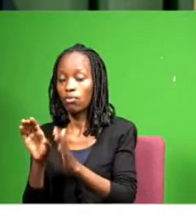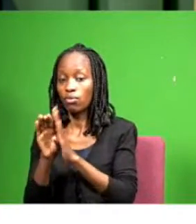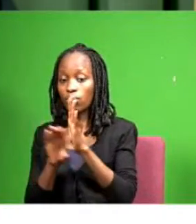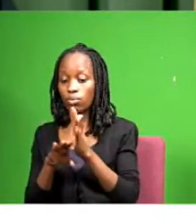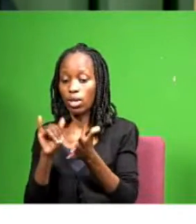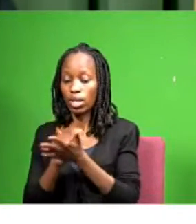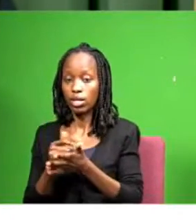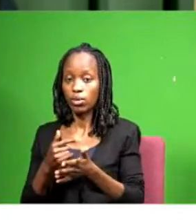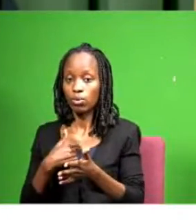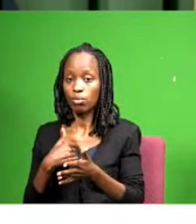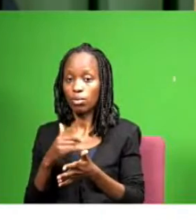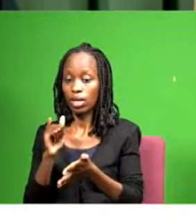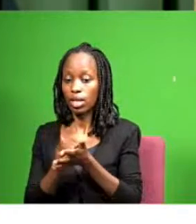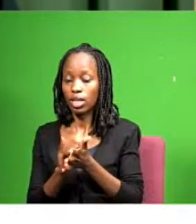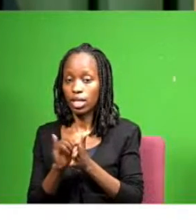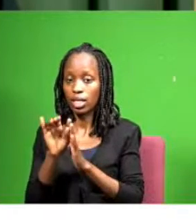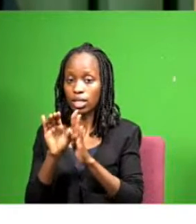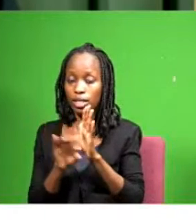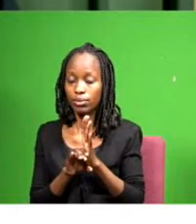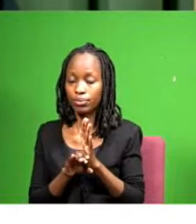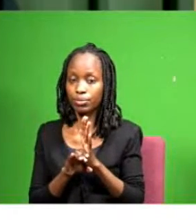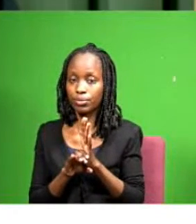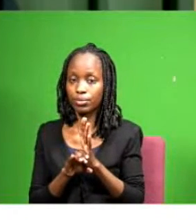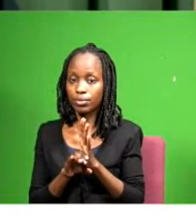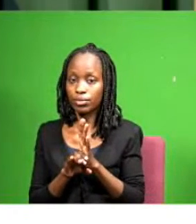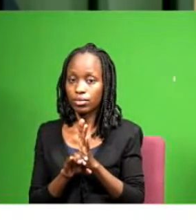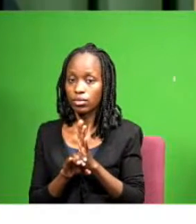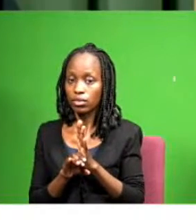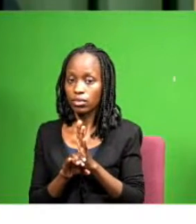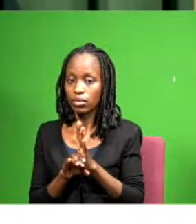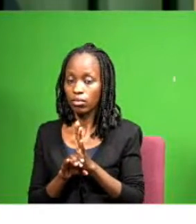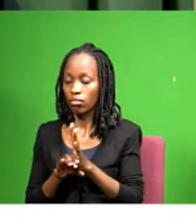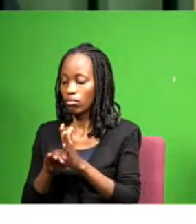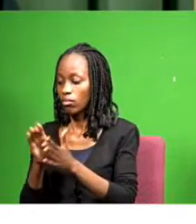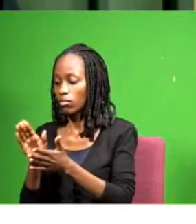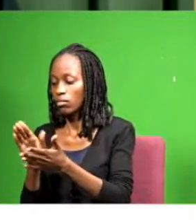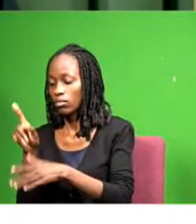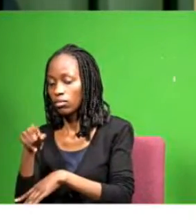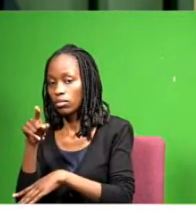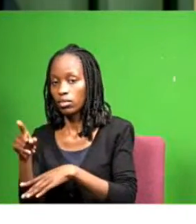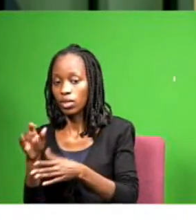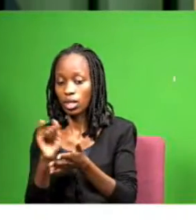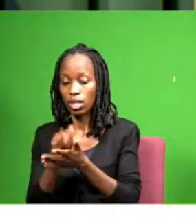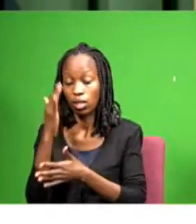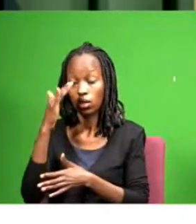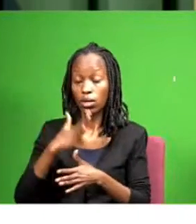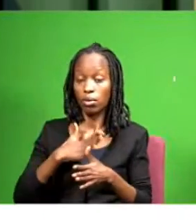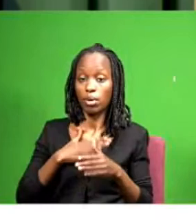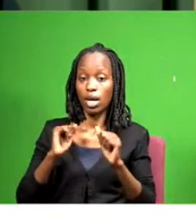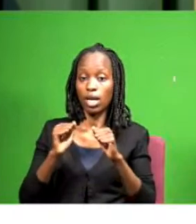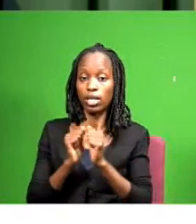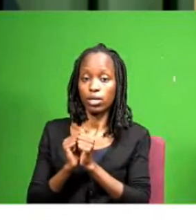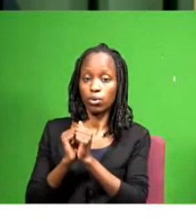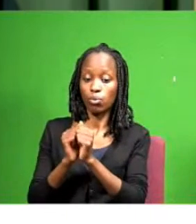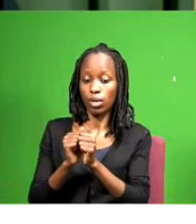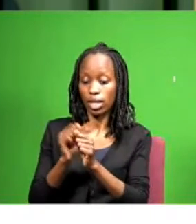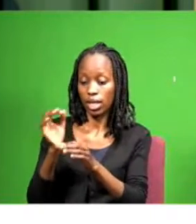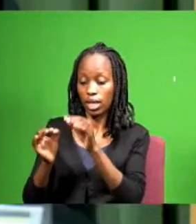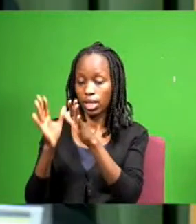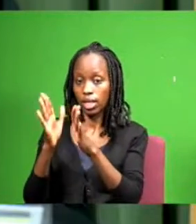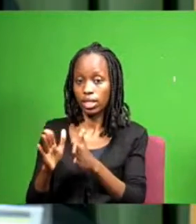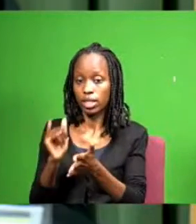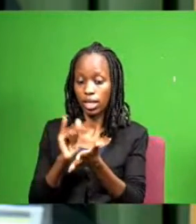me, is constitutional dismemberment. That is why I would agree with the learned judges that it